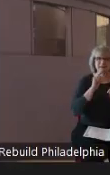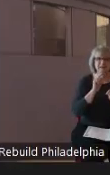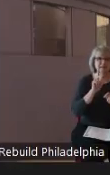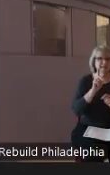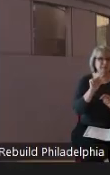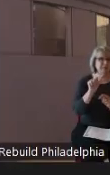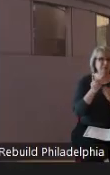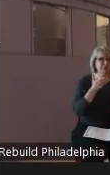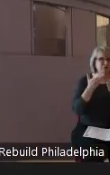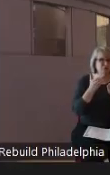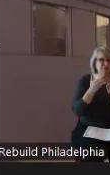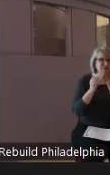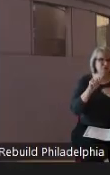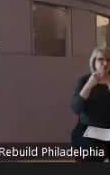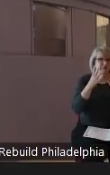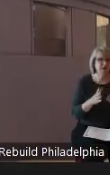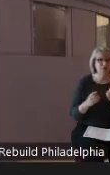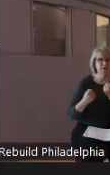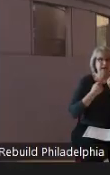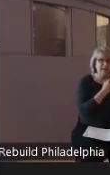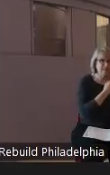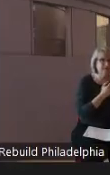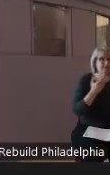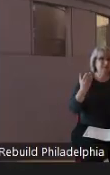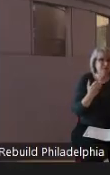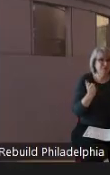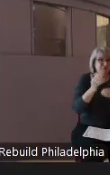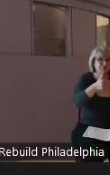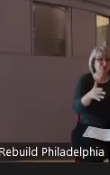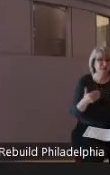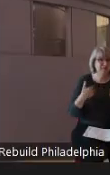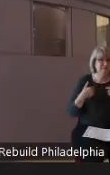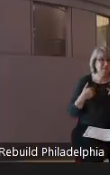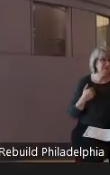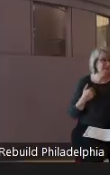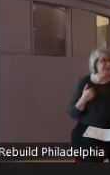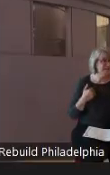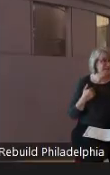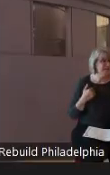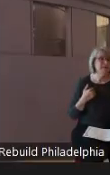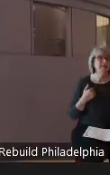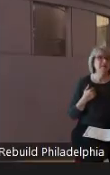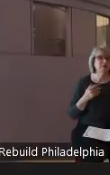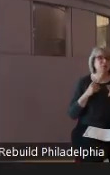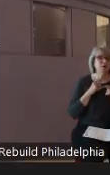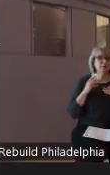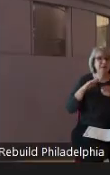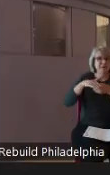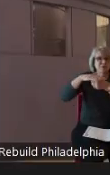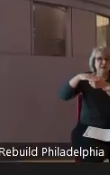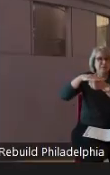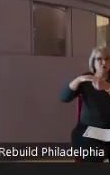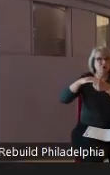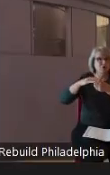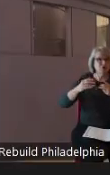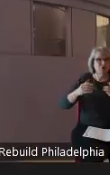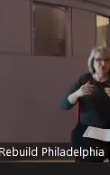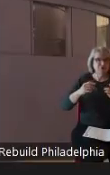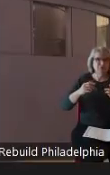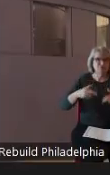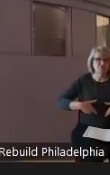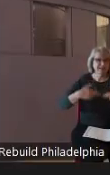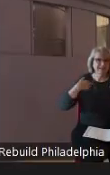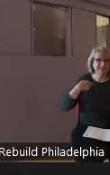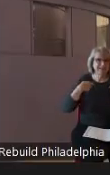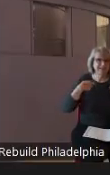disability service providers, advocates in the room? All right, and what about our neighborhood residents and leaders